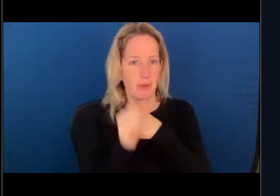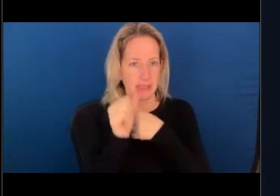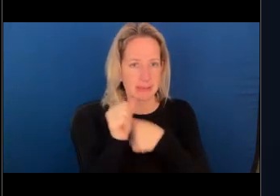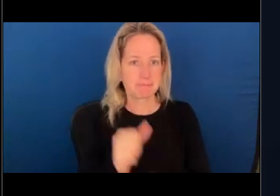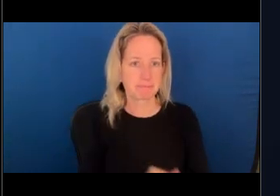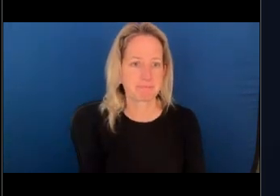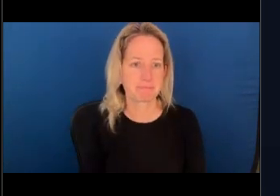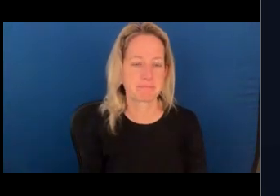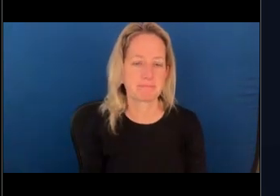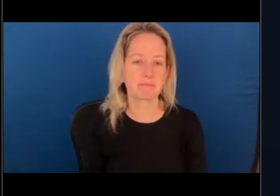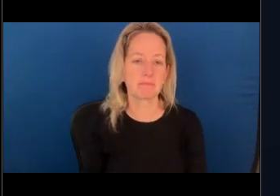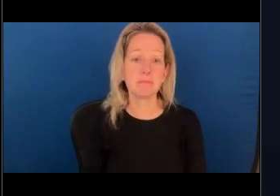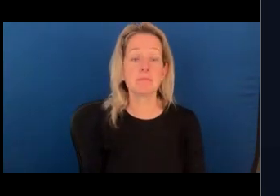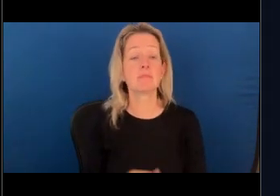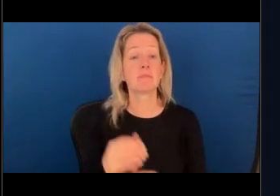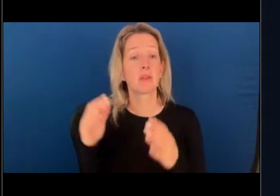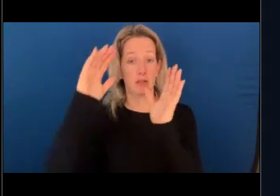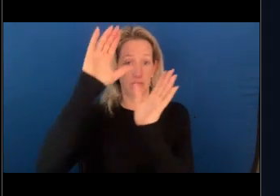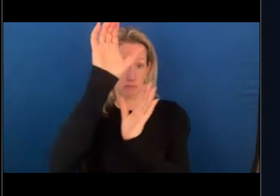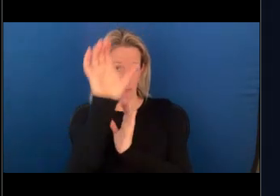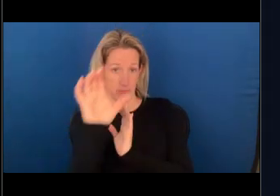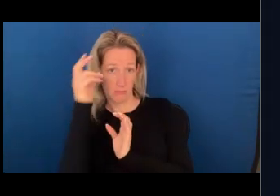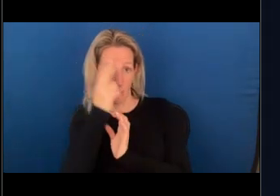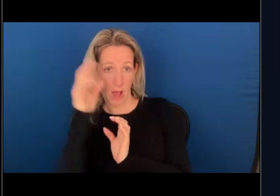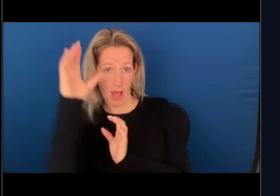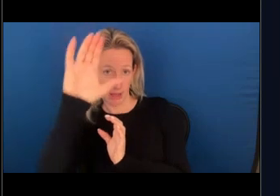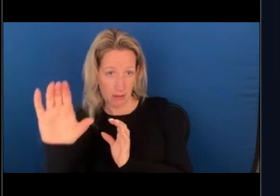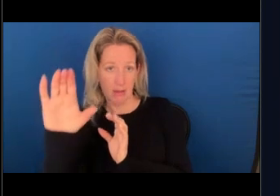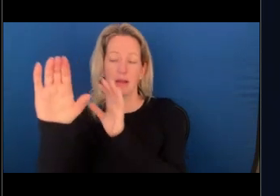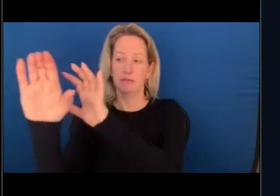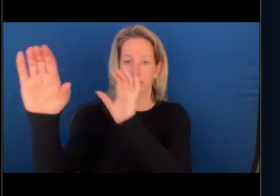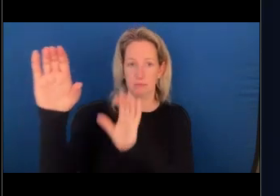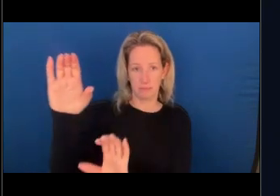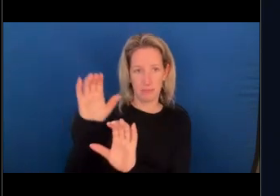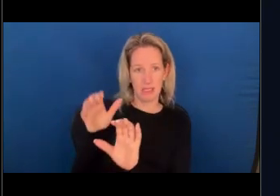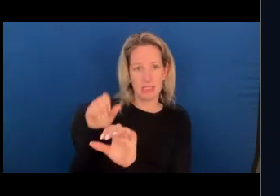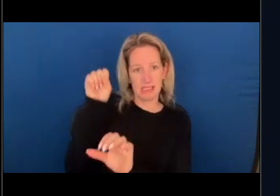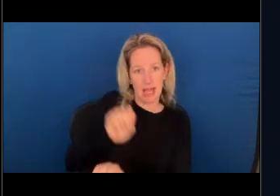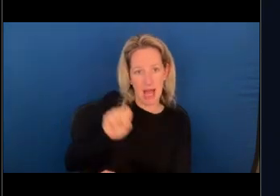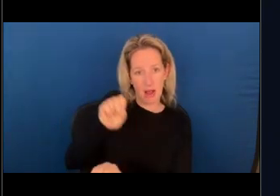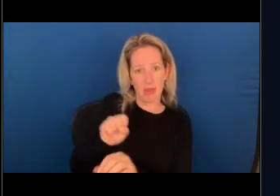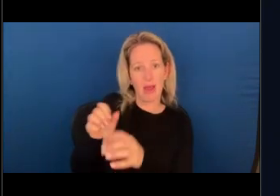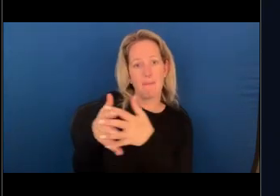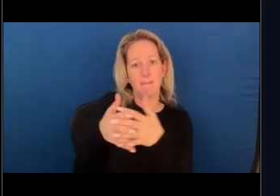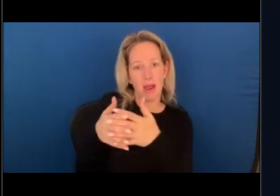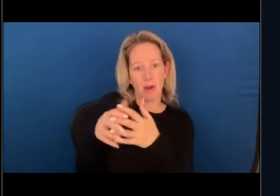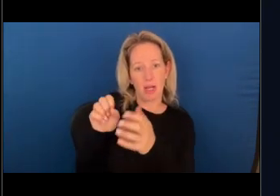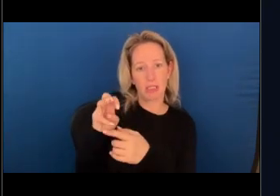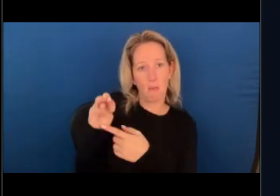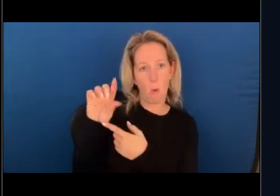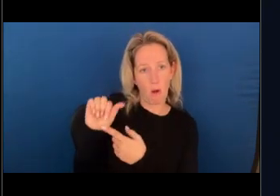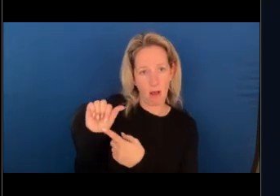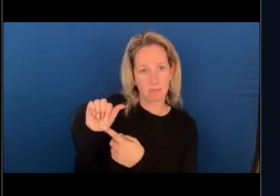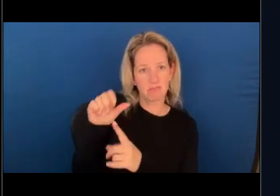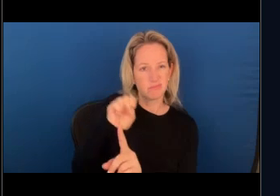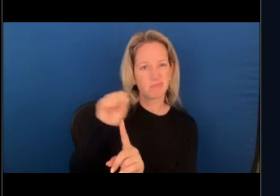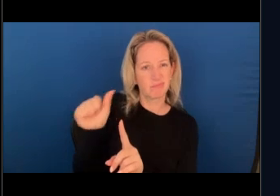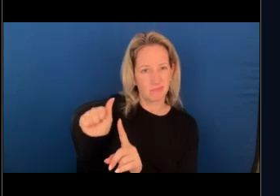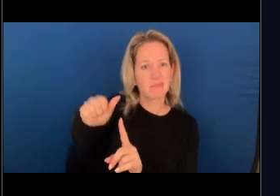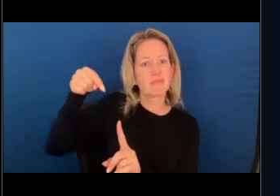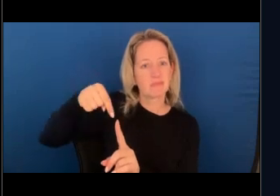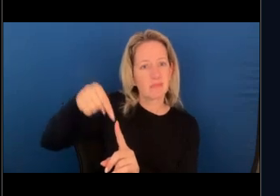If we go down south a little bit to American Samoa, we can think of a similar but different system. So in American